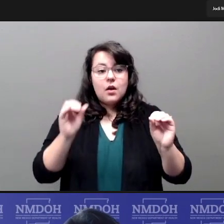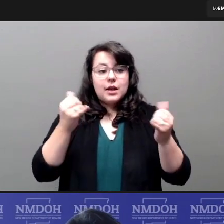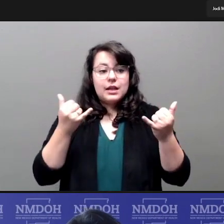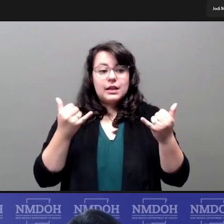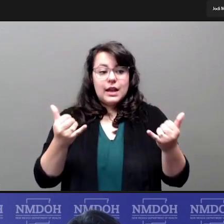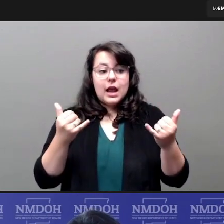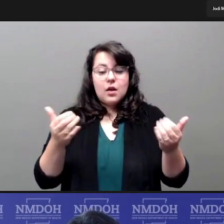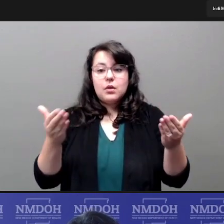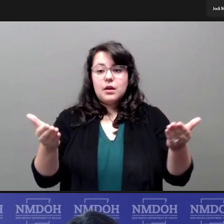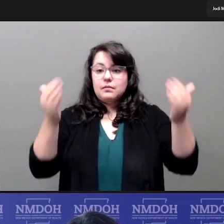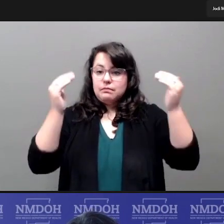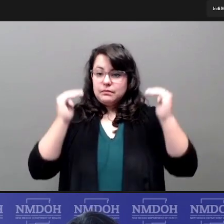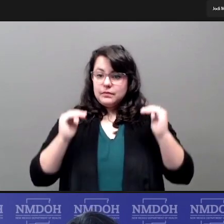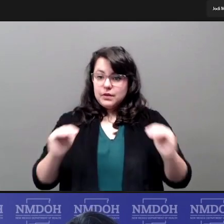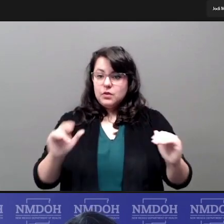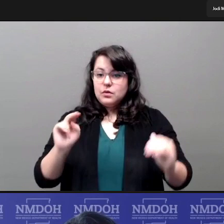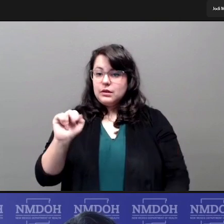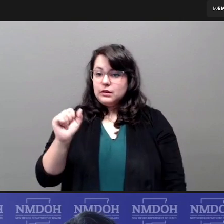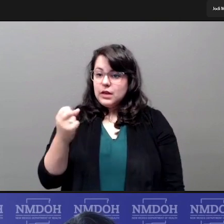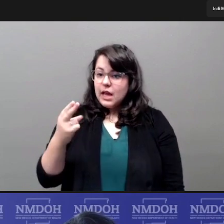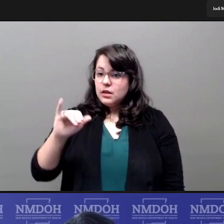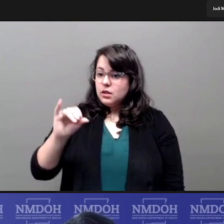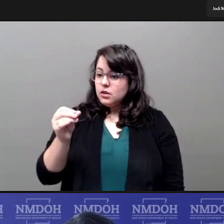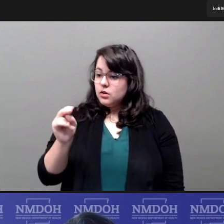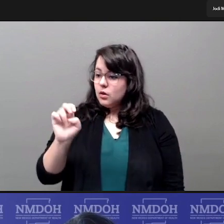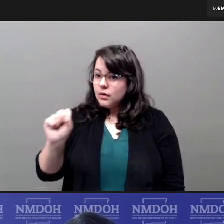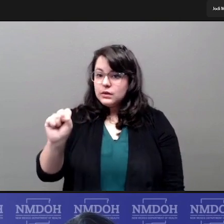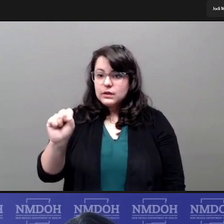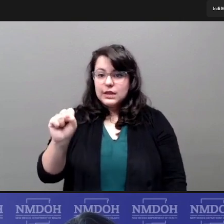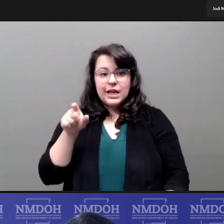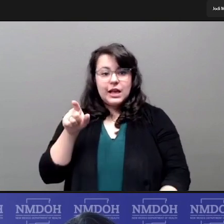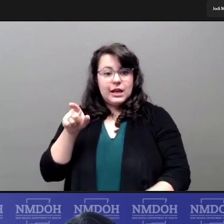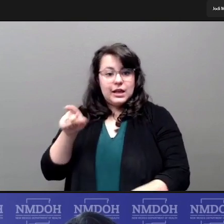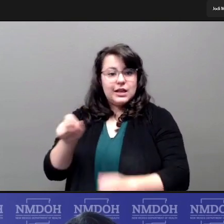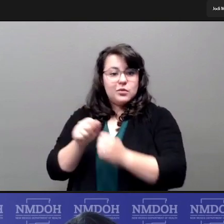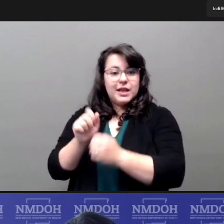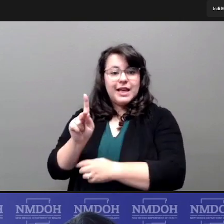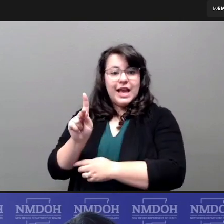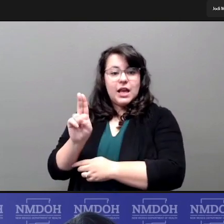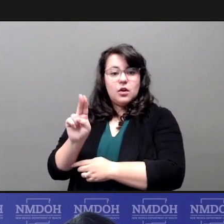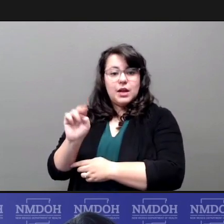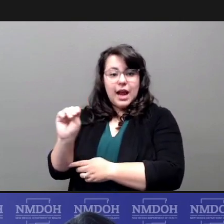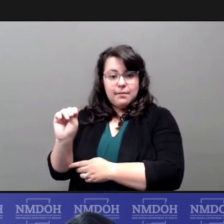now to Nash Jones with KUNM.